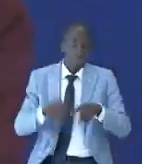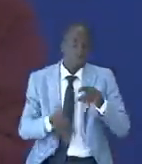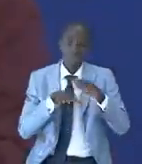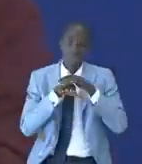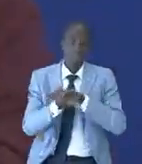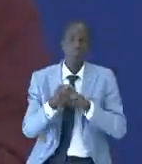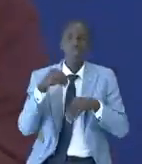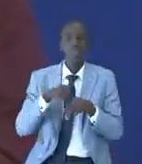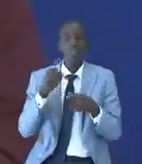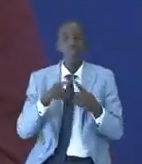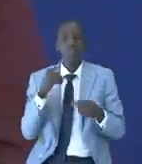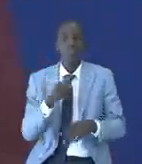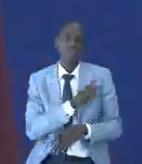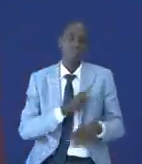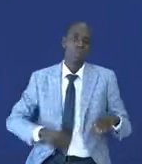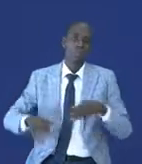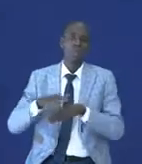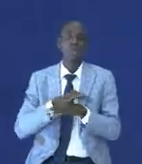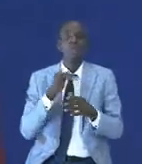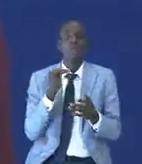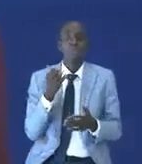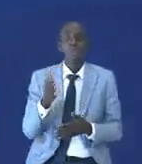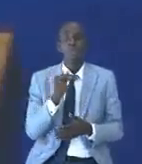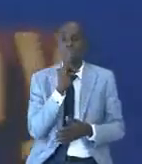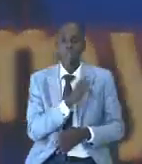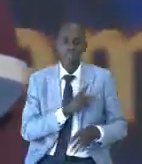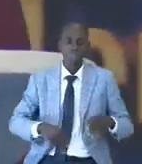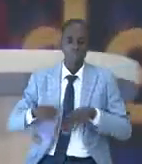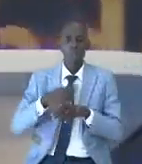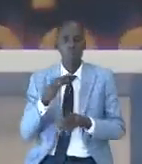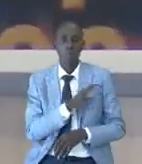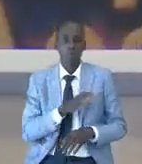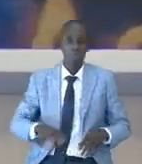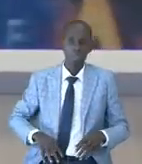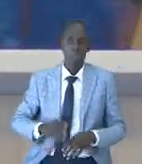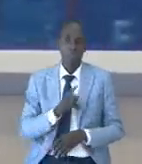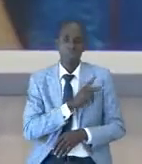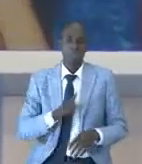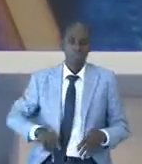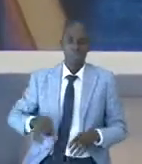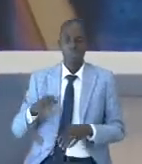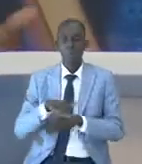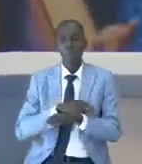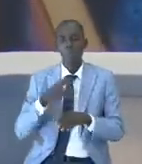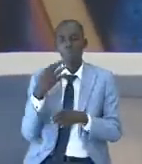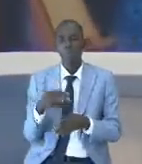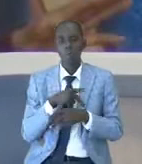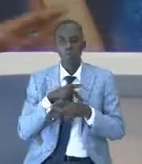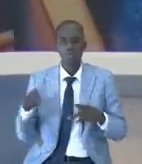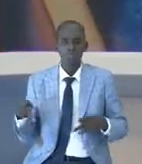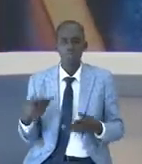enter into the kingdom. That the kingdom of Christ, that the kingdom of professionals, and the kingdom